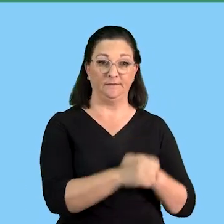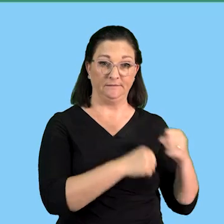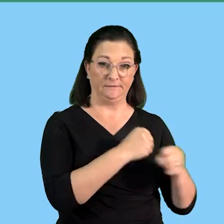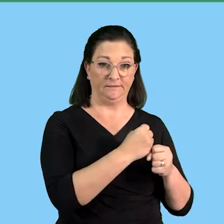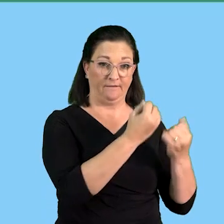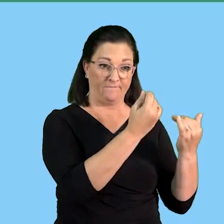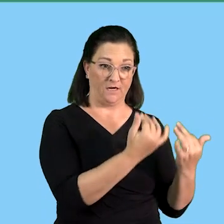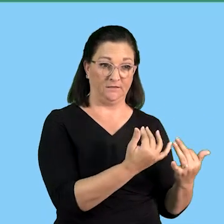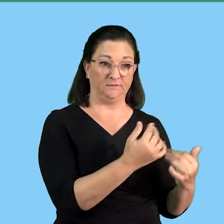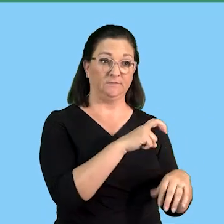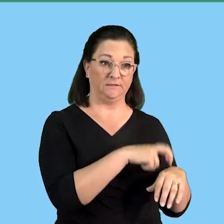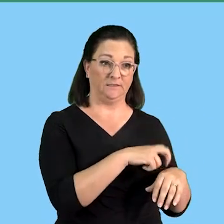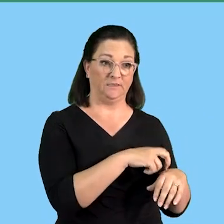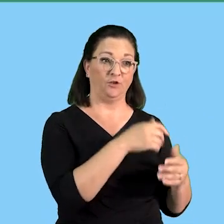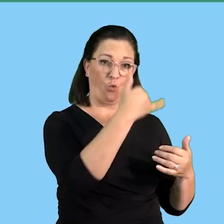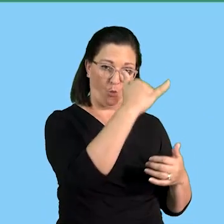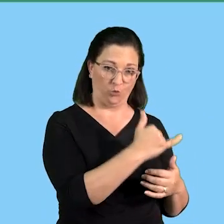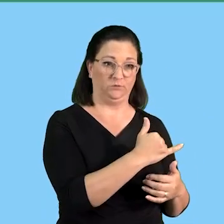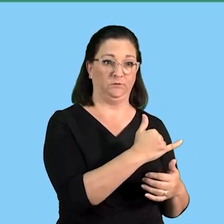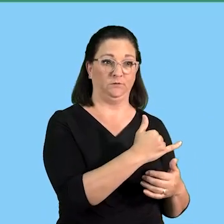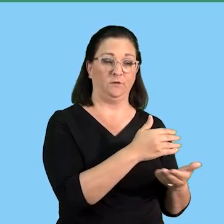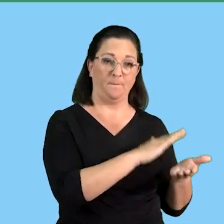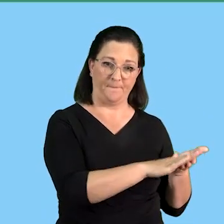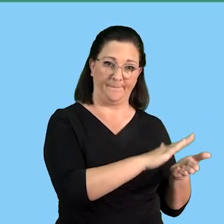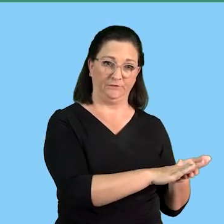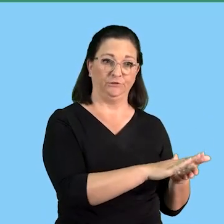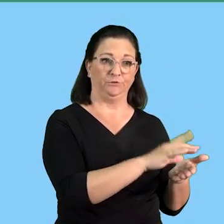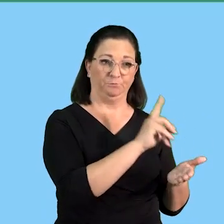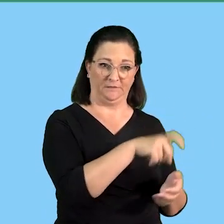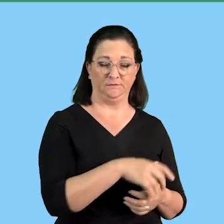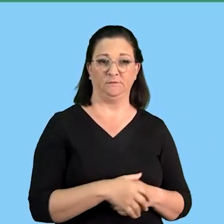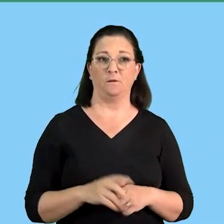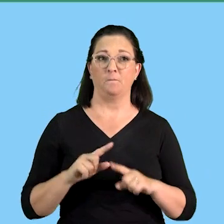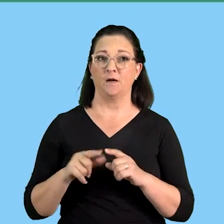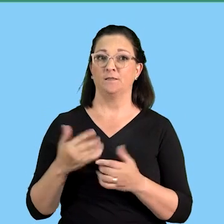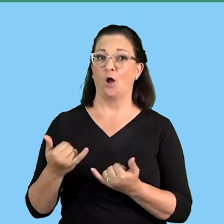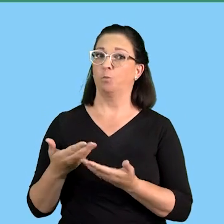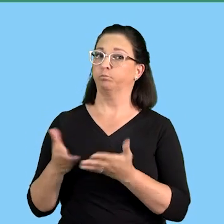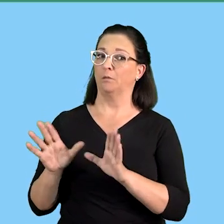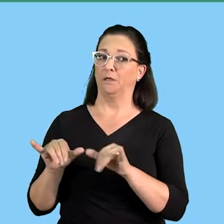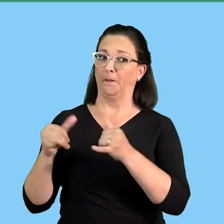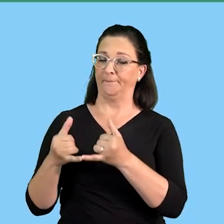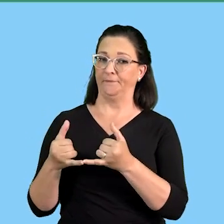financial statements need to be audited and published. But when you look into the public company,